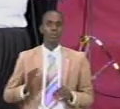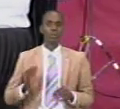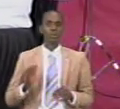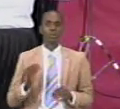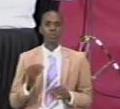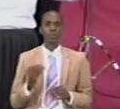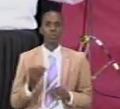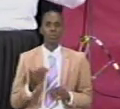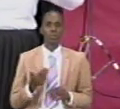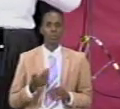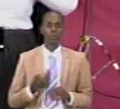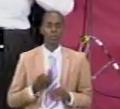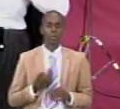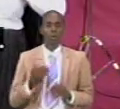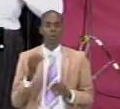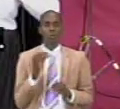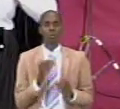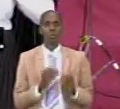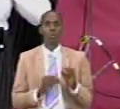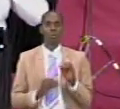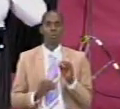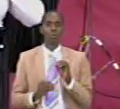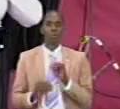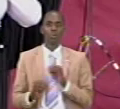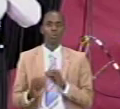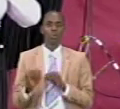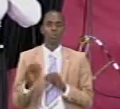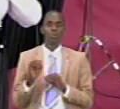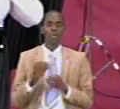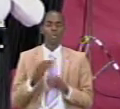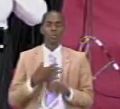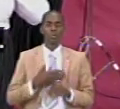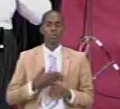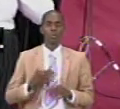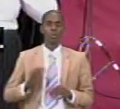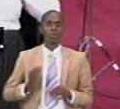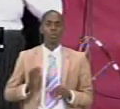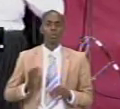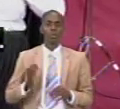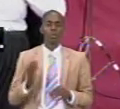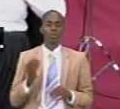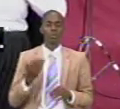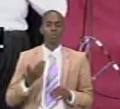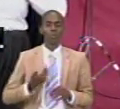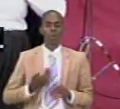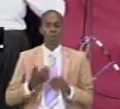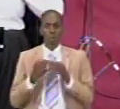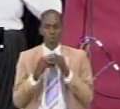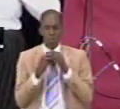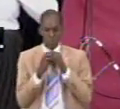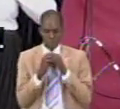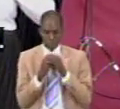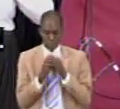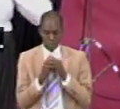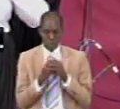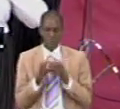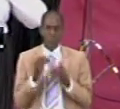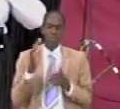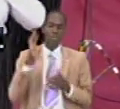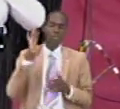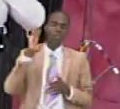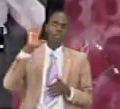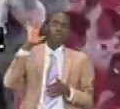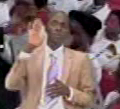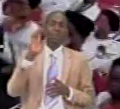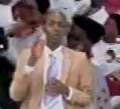worship Him oh my soul was she